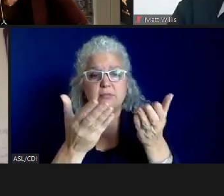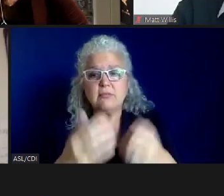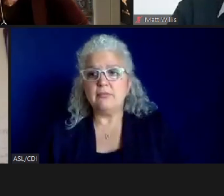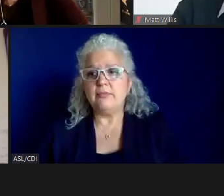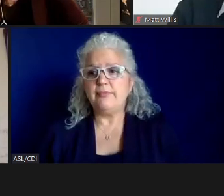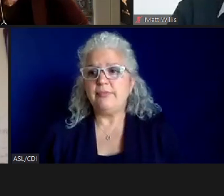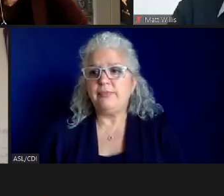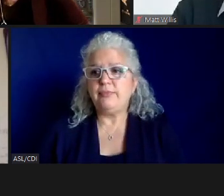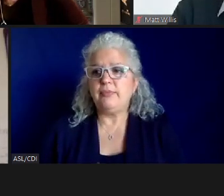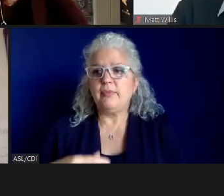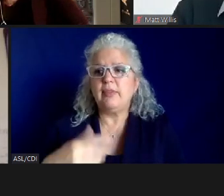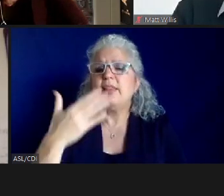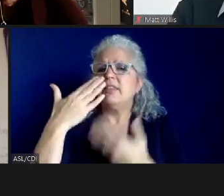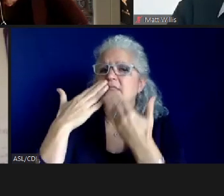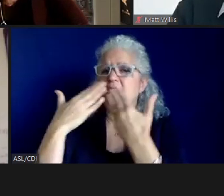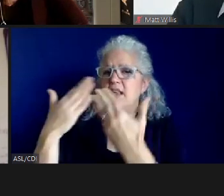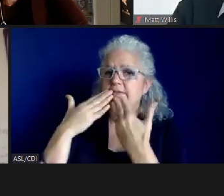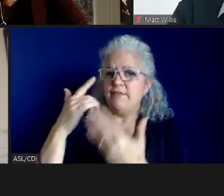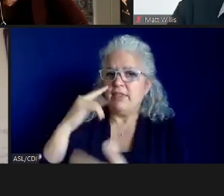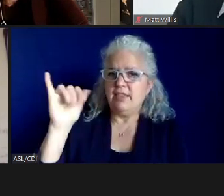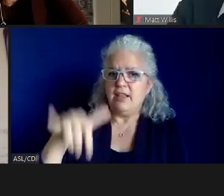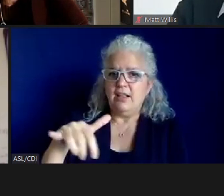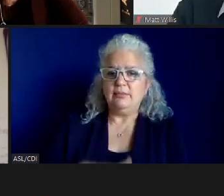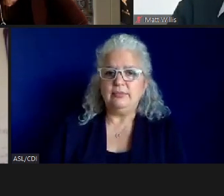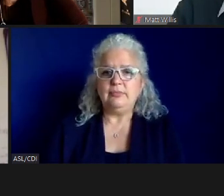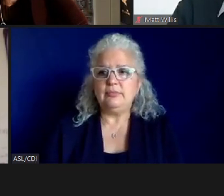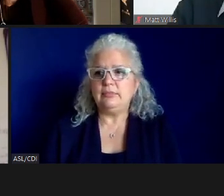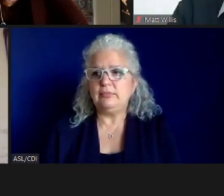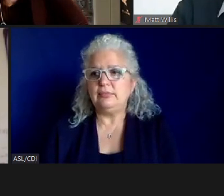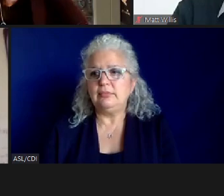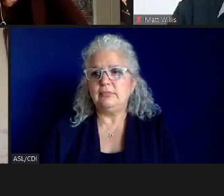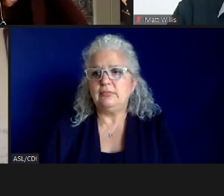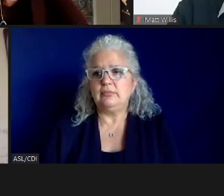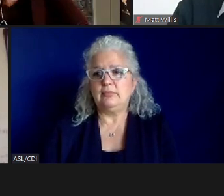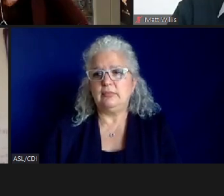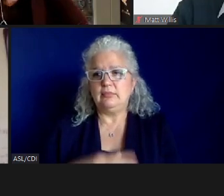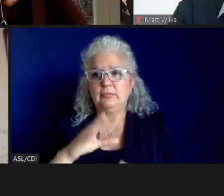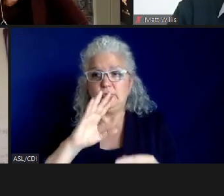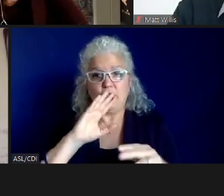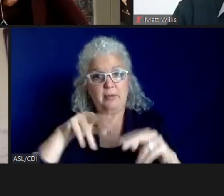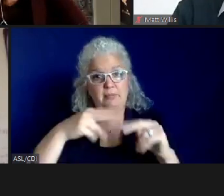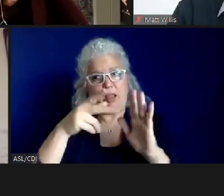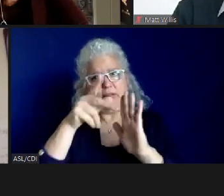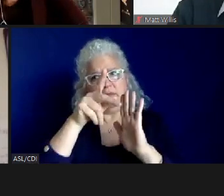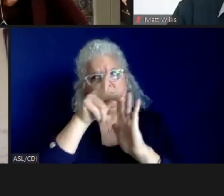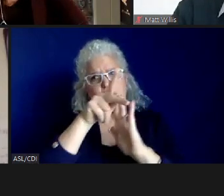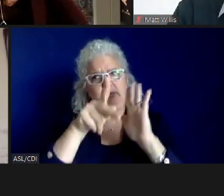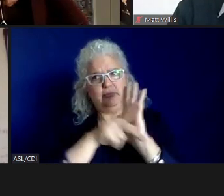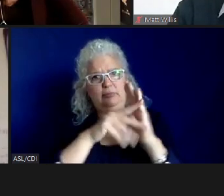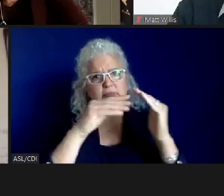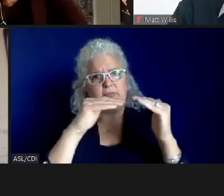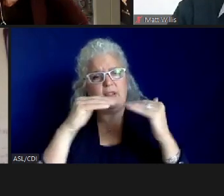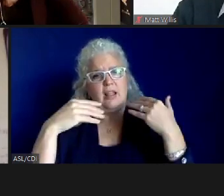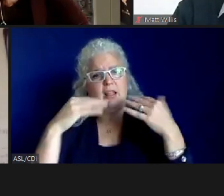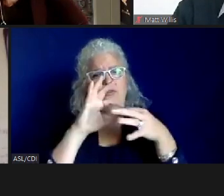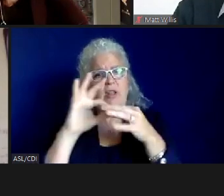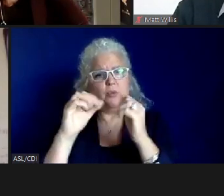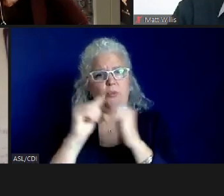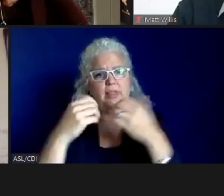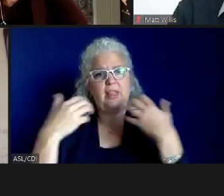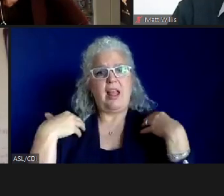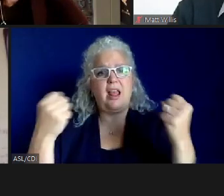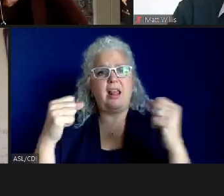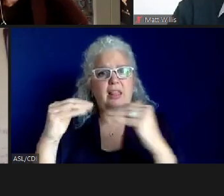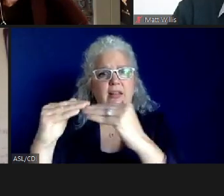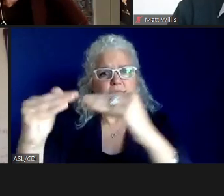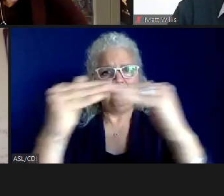I think when it comes to the principles of health equity, one of the reasons why I came on board at Marin was because